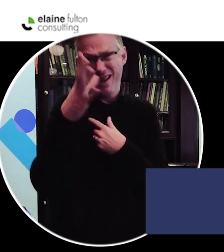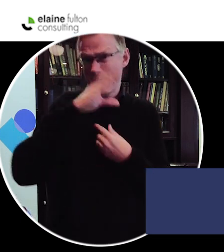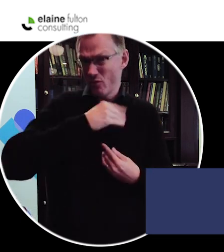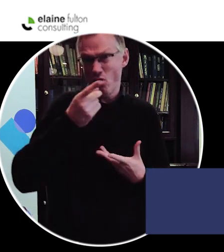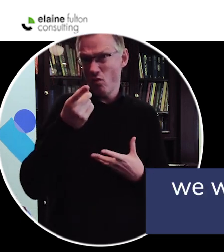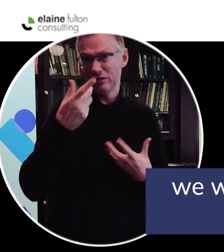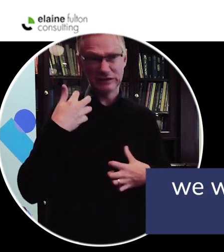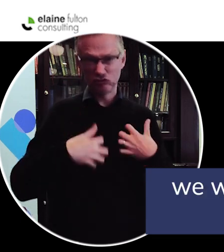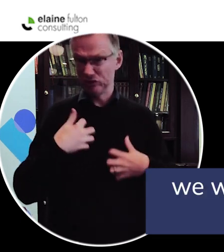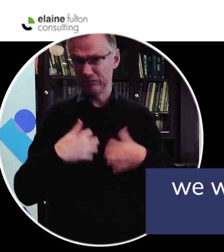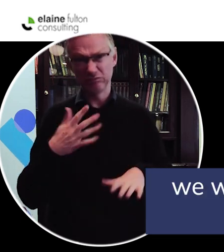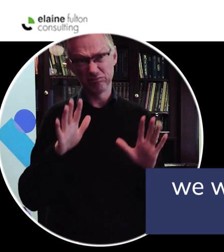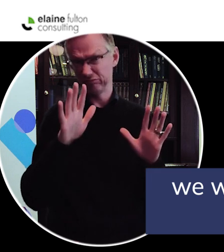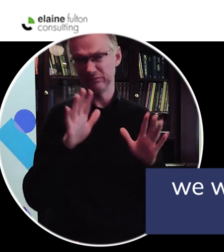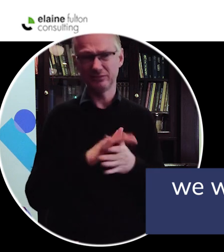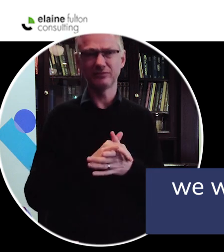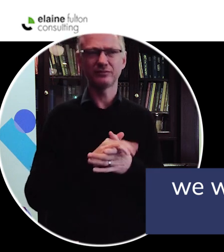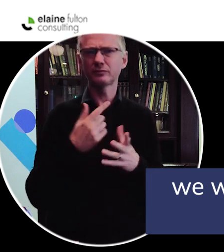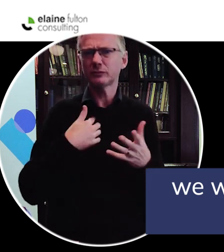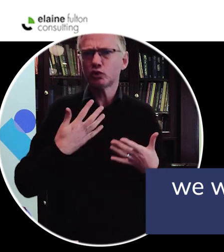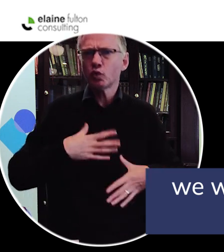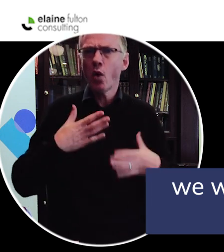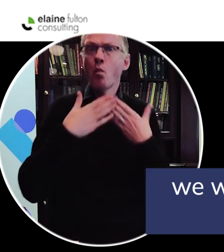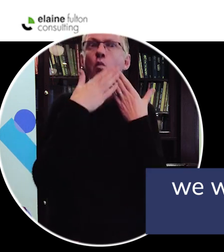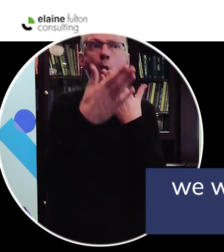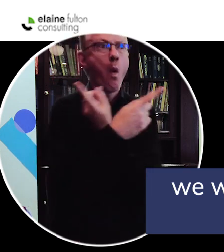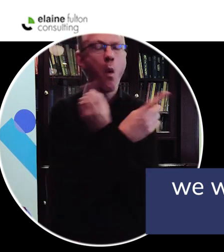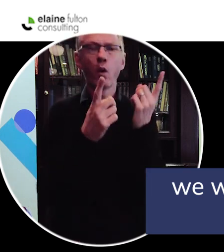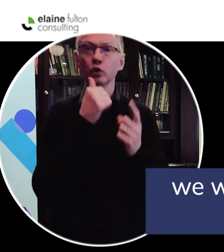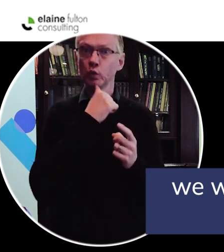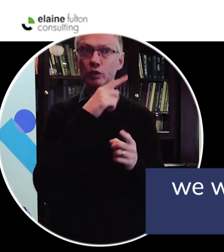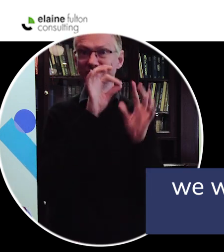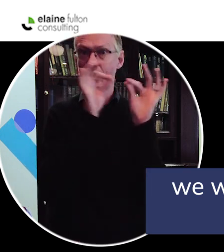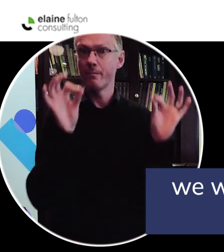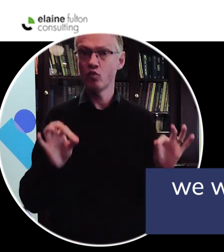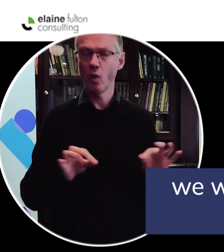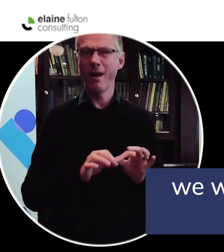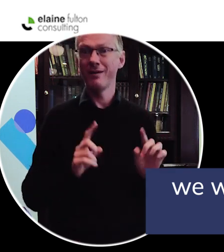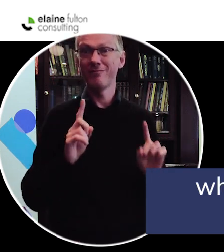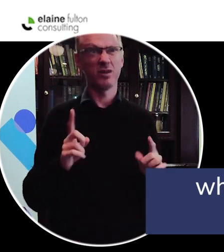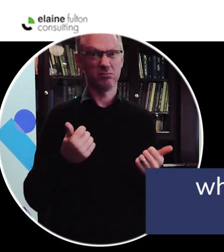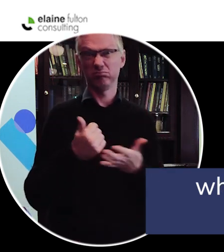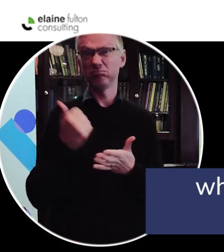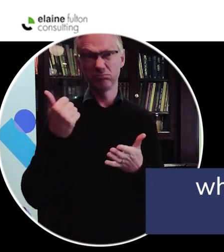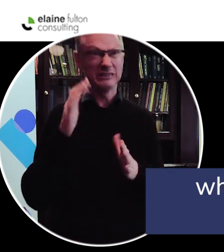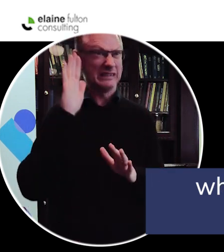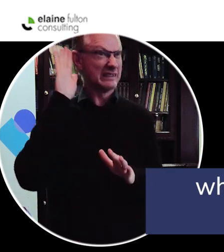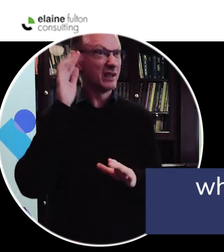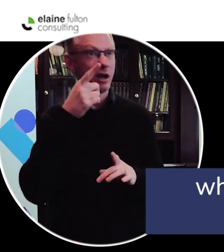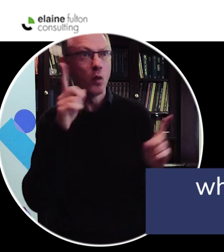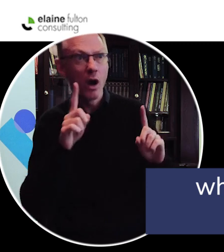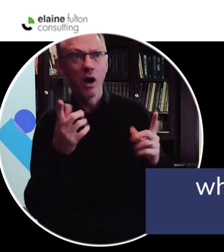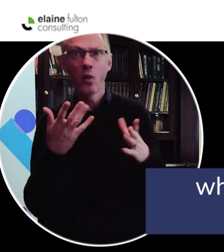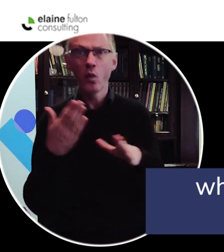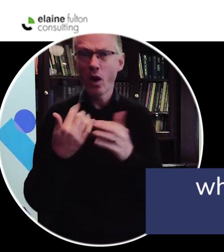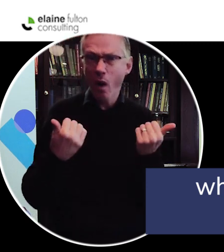interested. We would like, obviously we want people to start using this, but it would be really good to hear who's doing what with it if